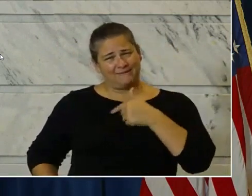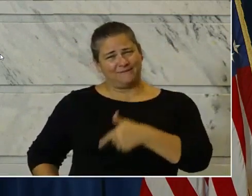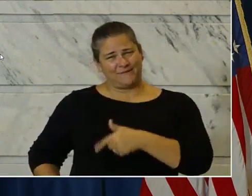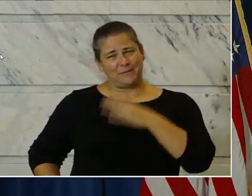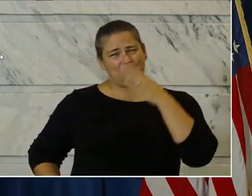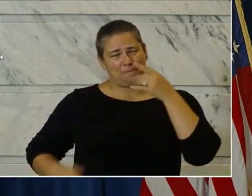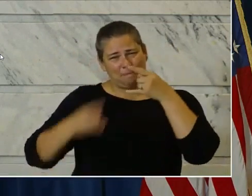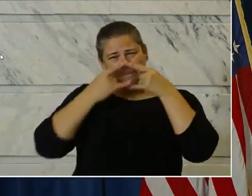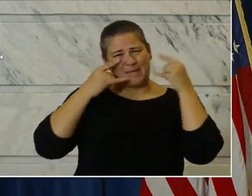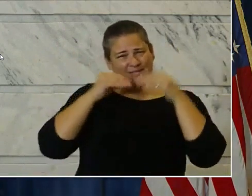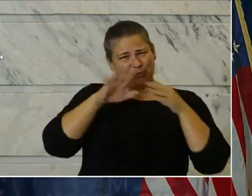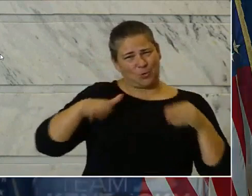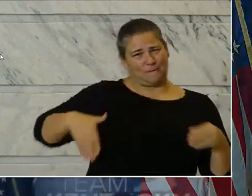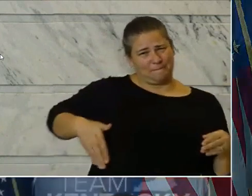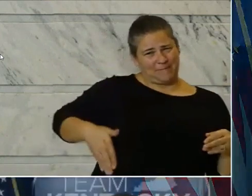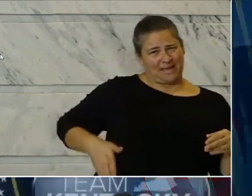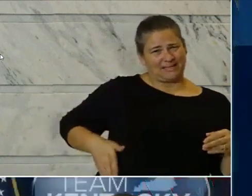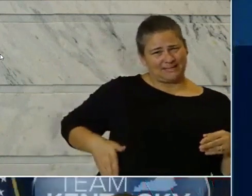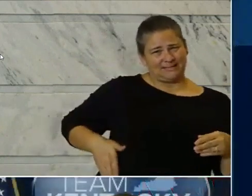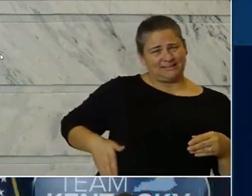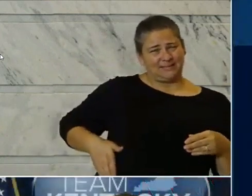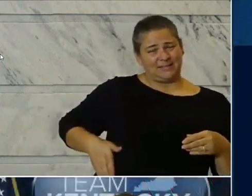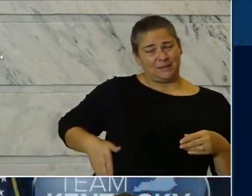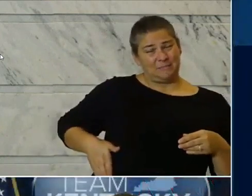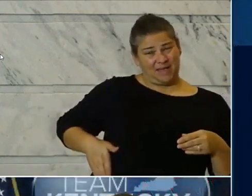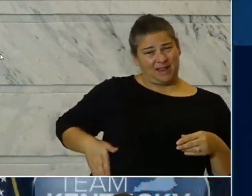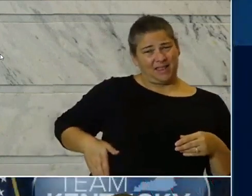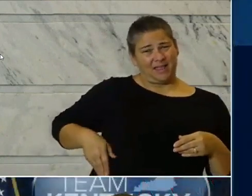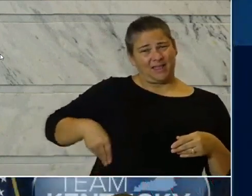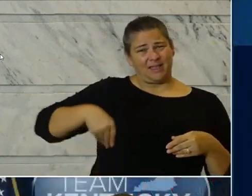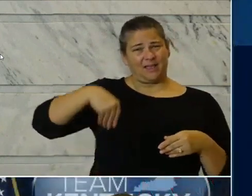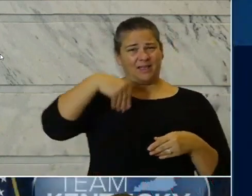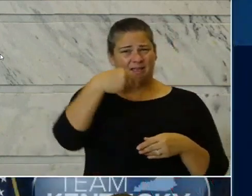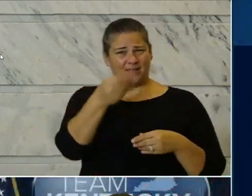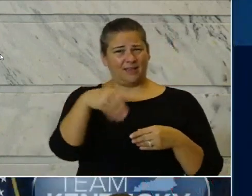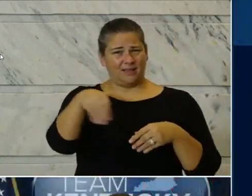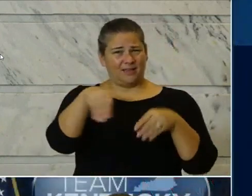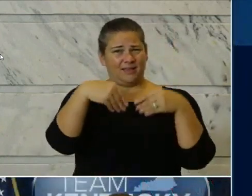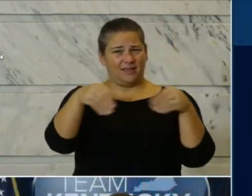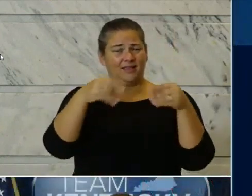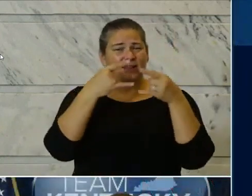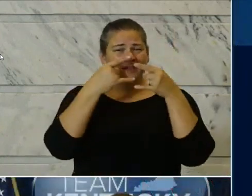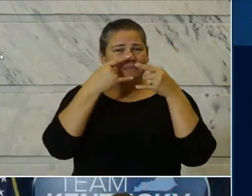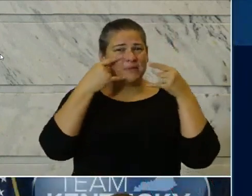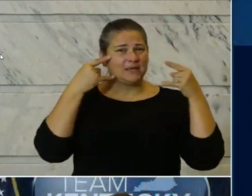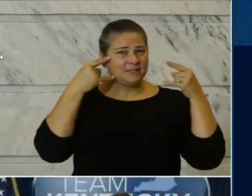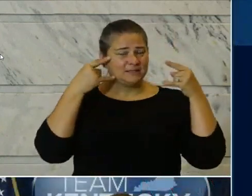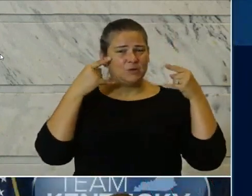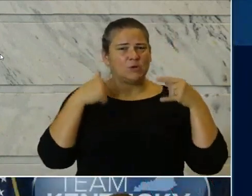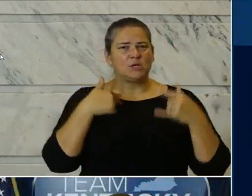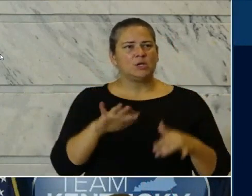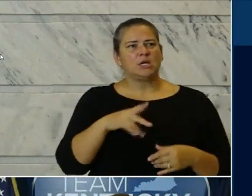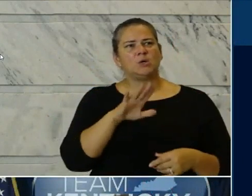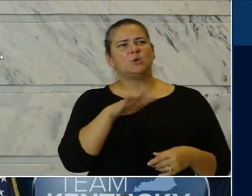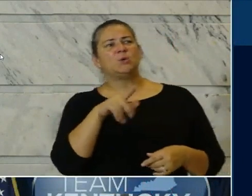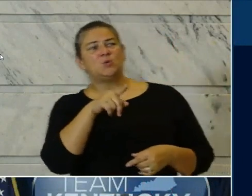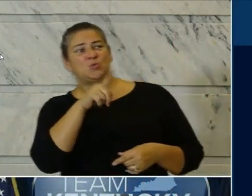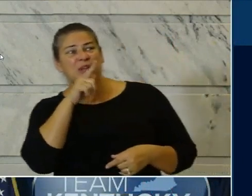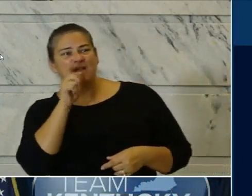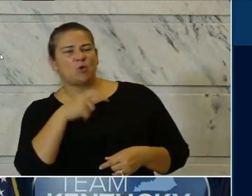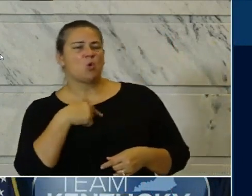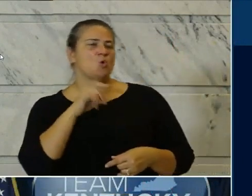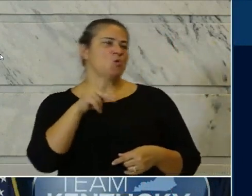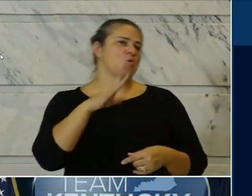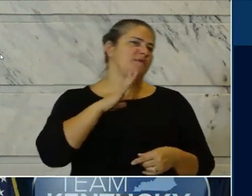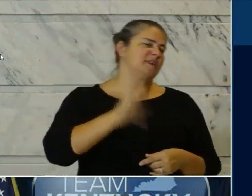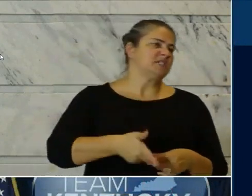close to people, let's make sure that we wear it, and let's also make sure we're not trying to find a way around the rules. The rules are there for a very